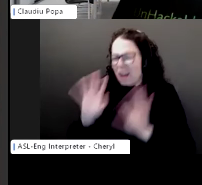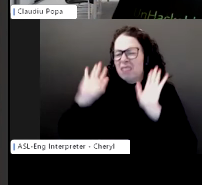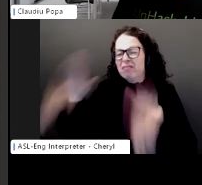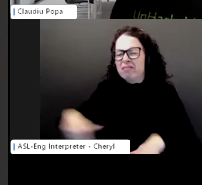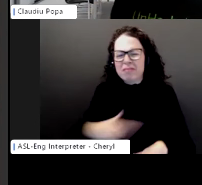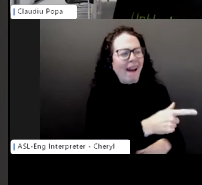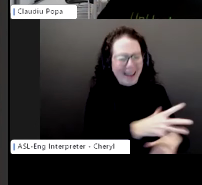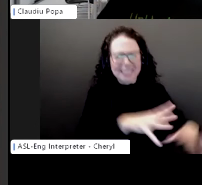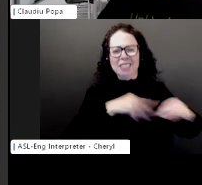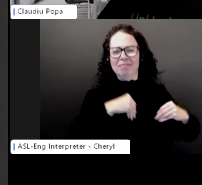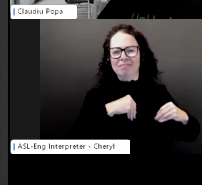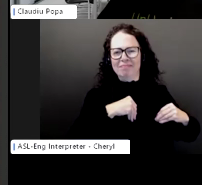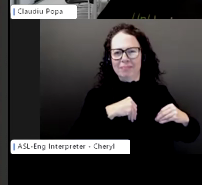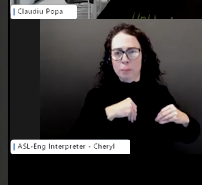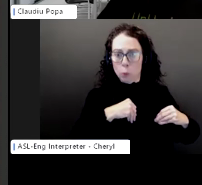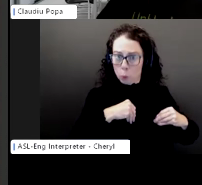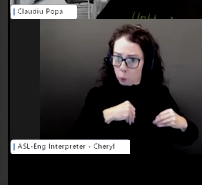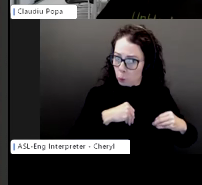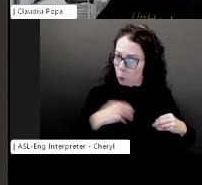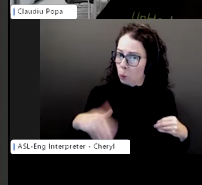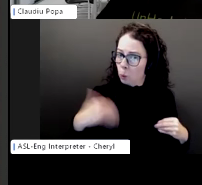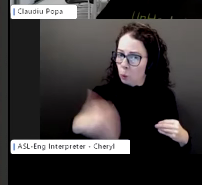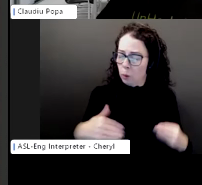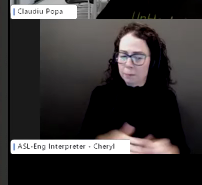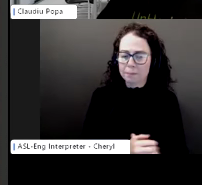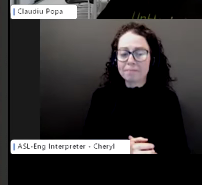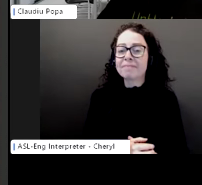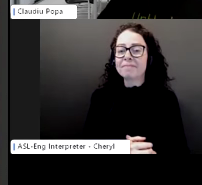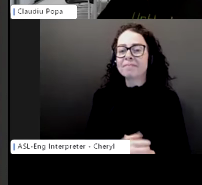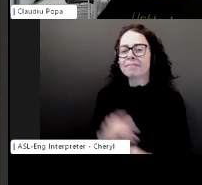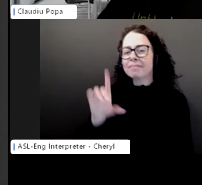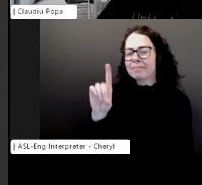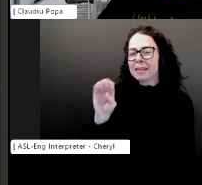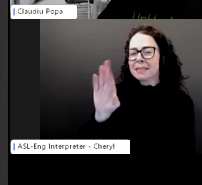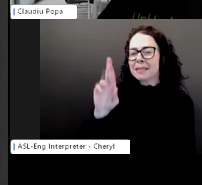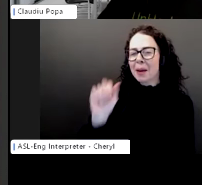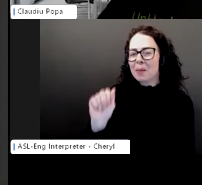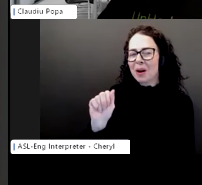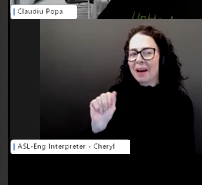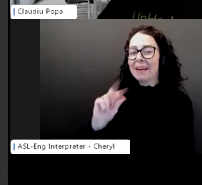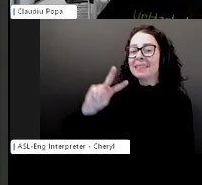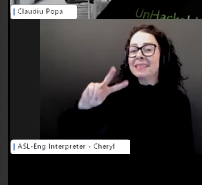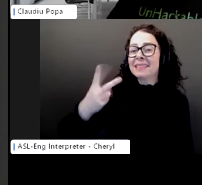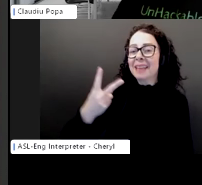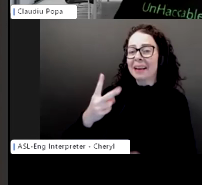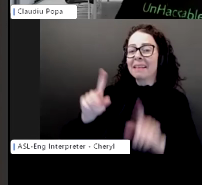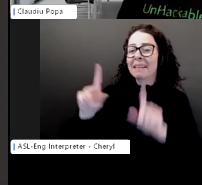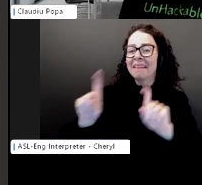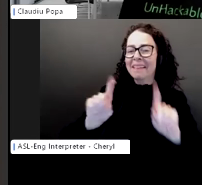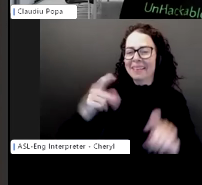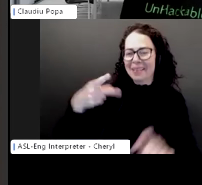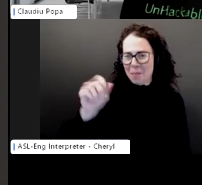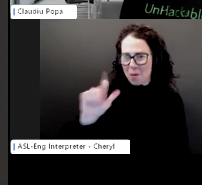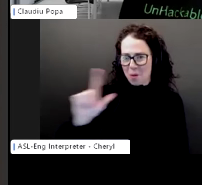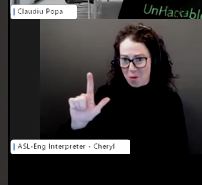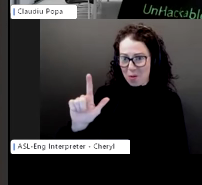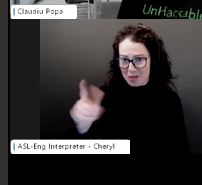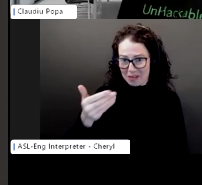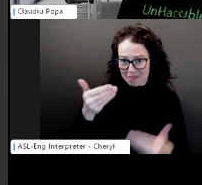powerful. We have another poll. Okay. If they can put it up, it's all about emotions.